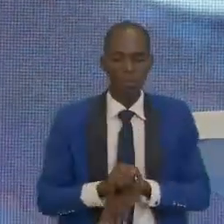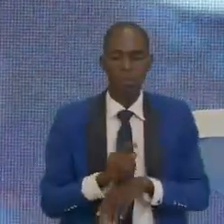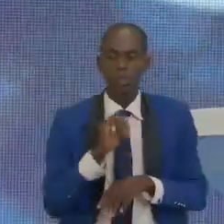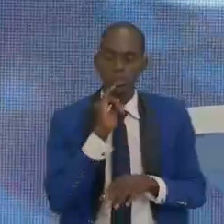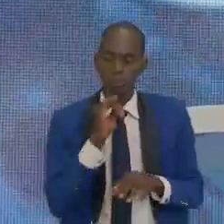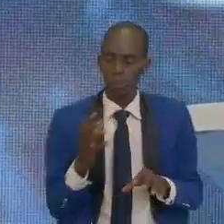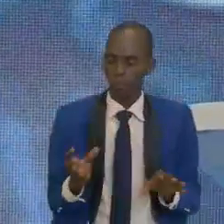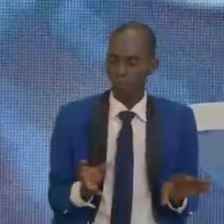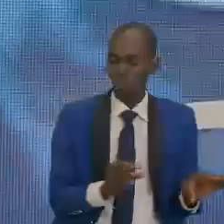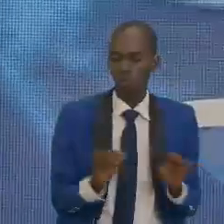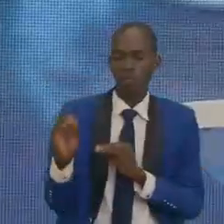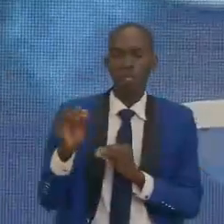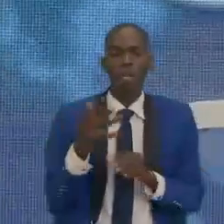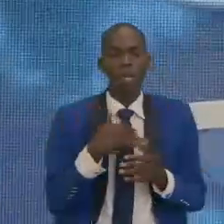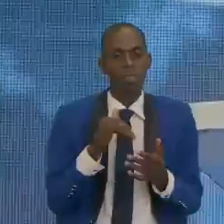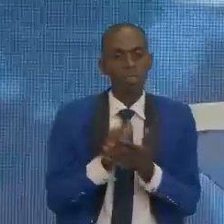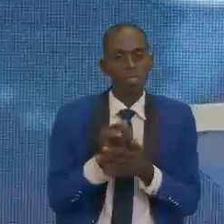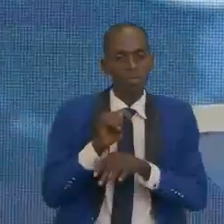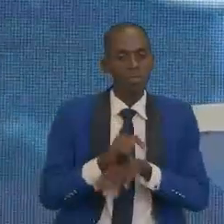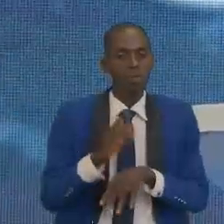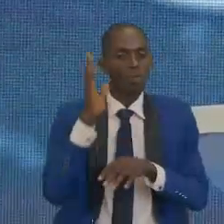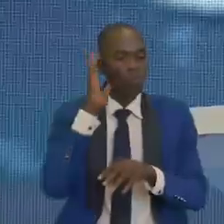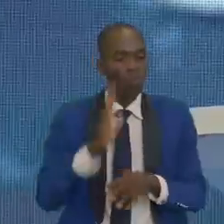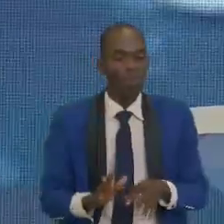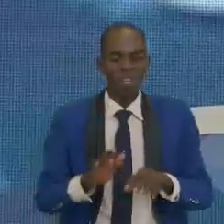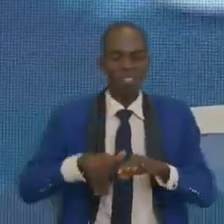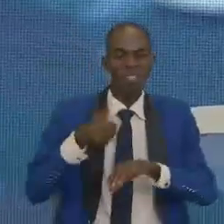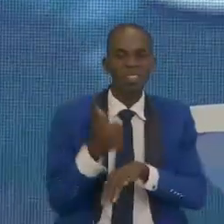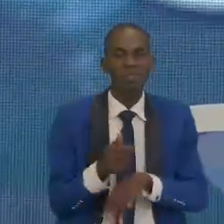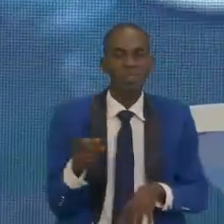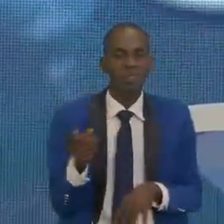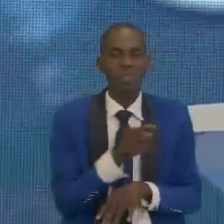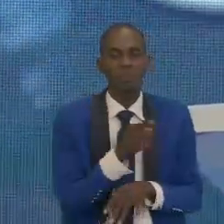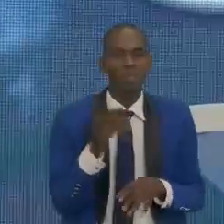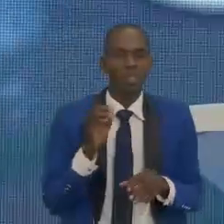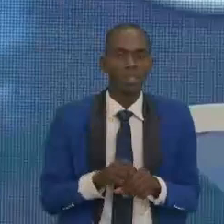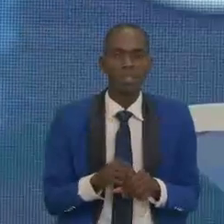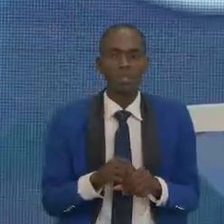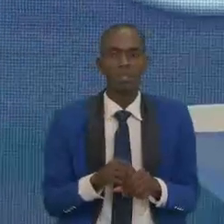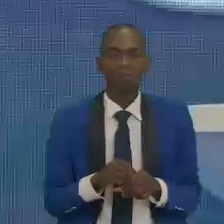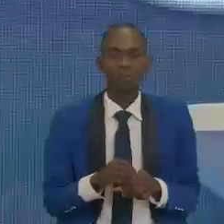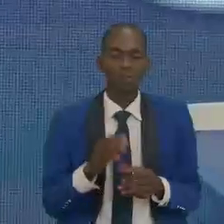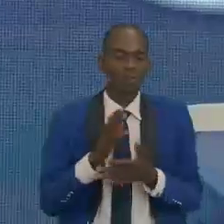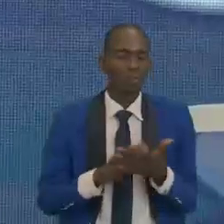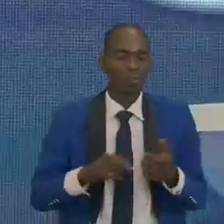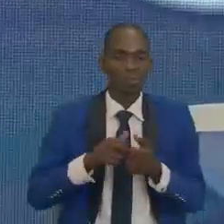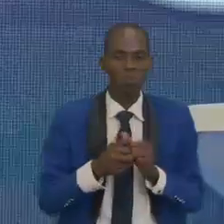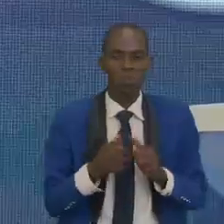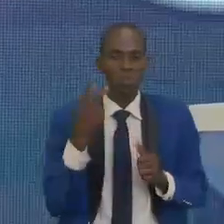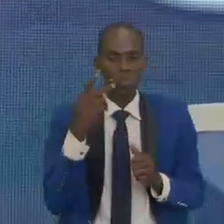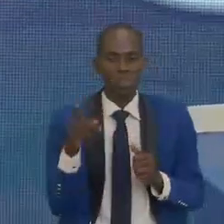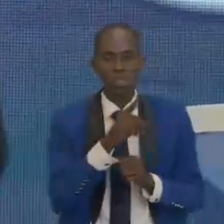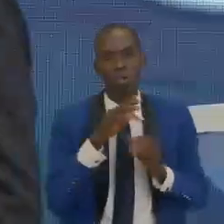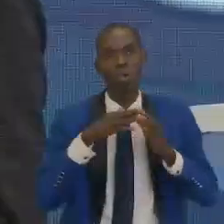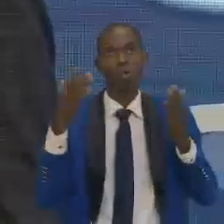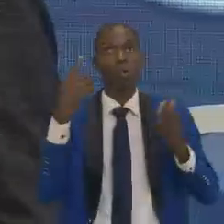the tradition is going to seal them to eternal doom, they open their eyes. But